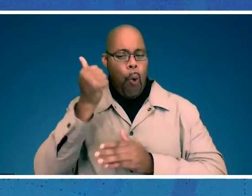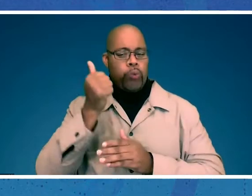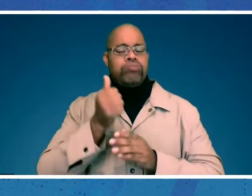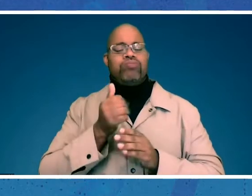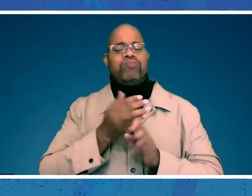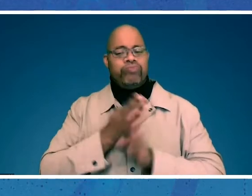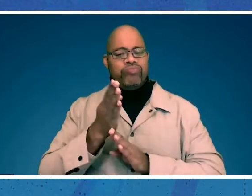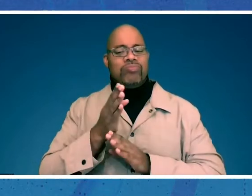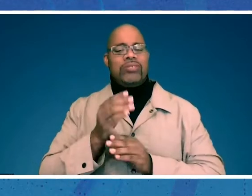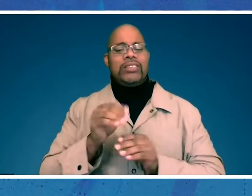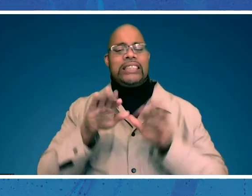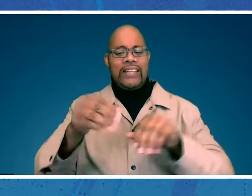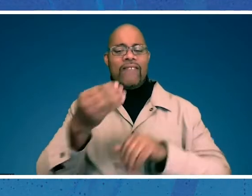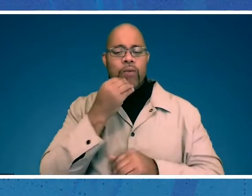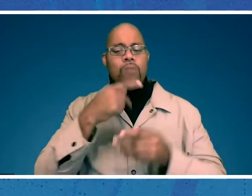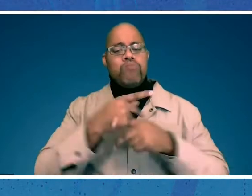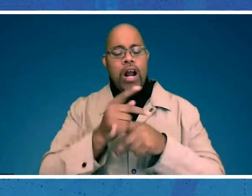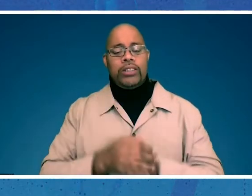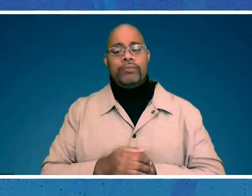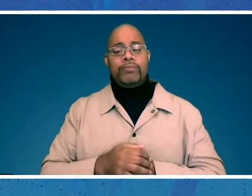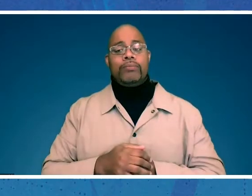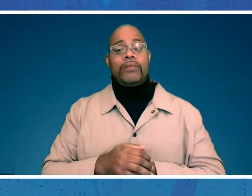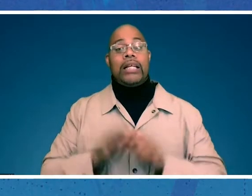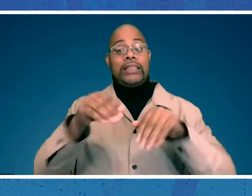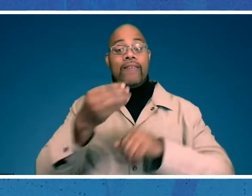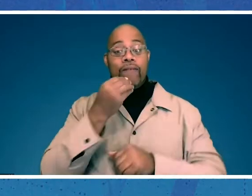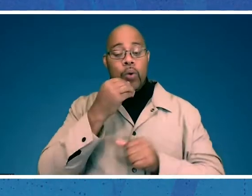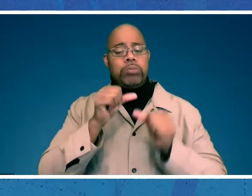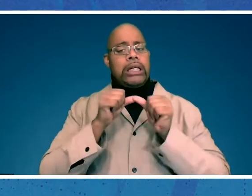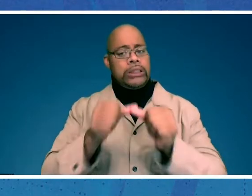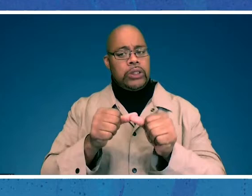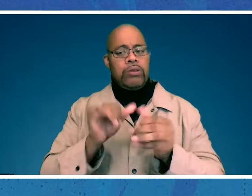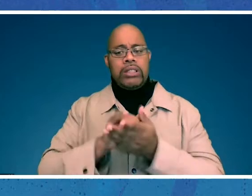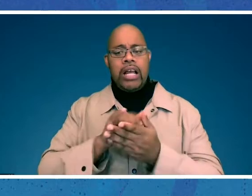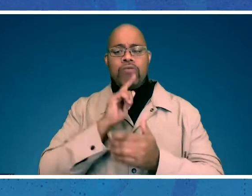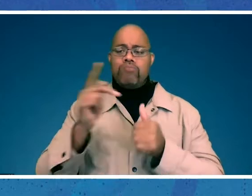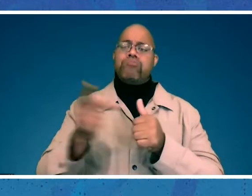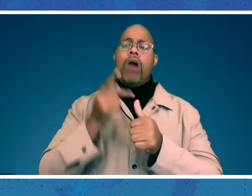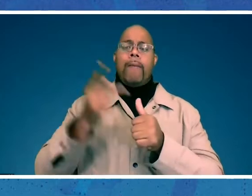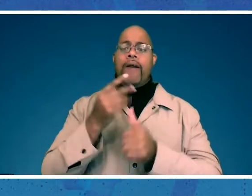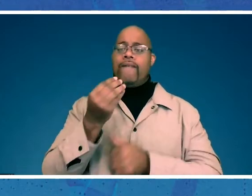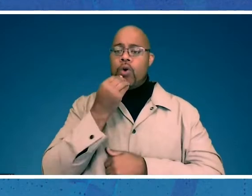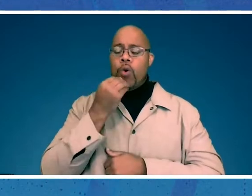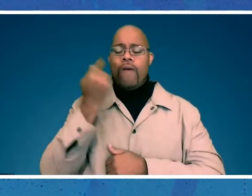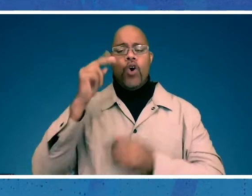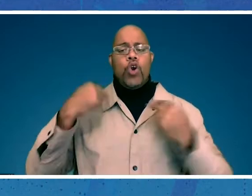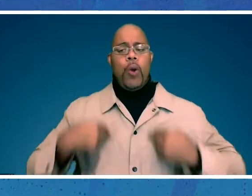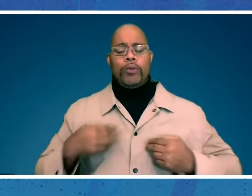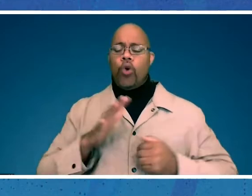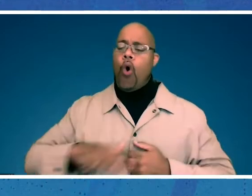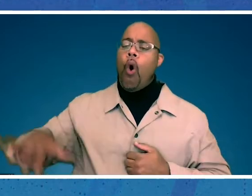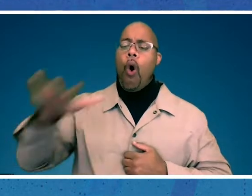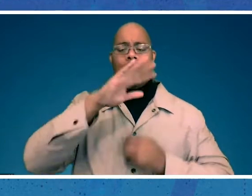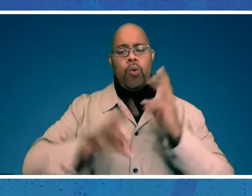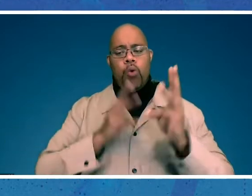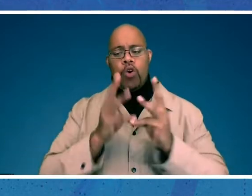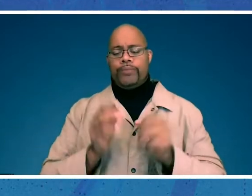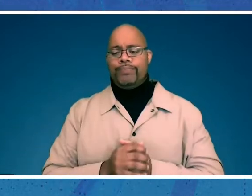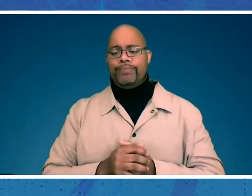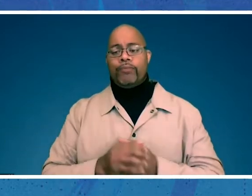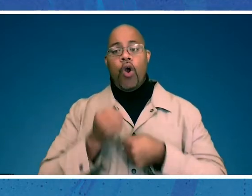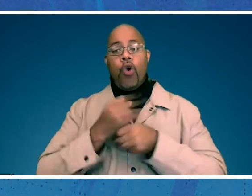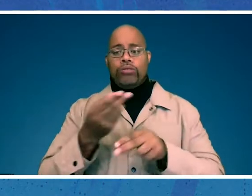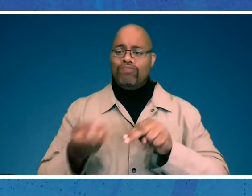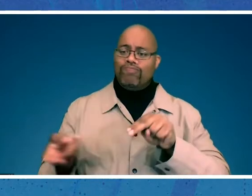mainly of seafood products. Seafood has continued to be a primary source of food for humans all over the world, causing